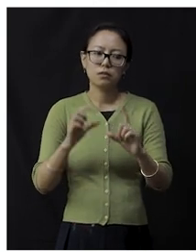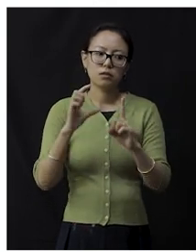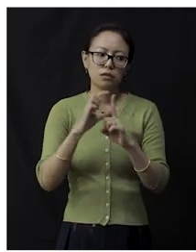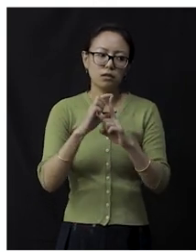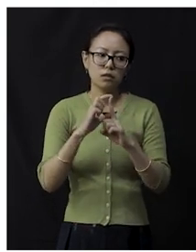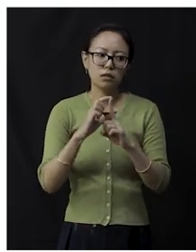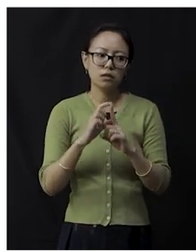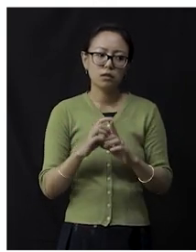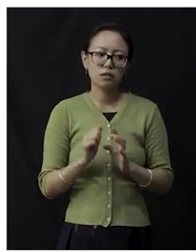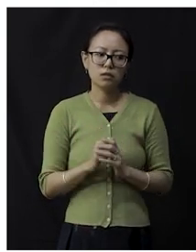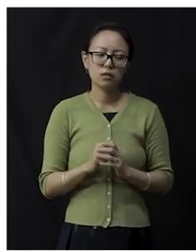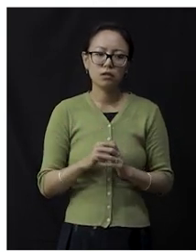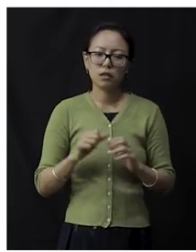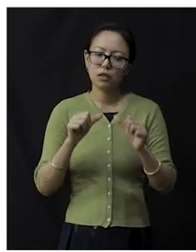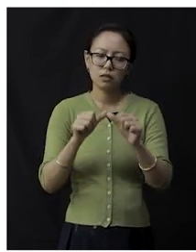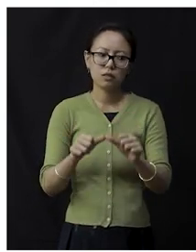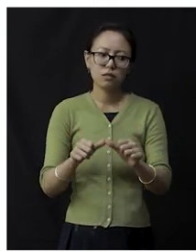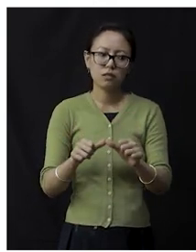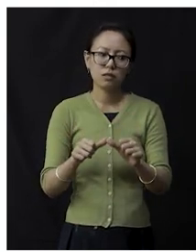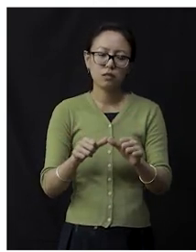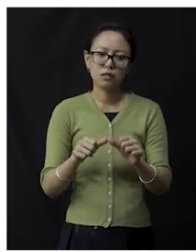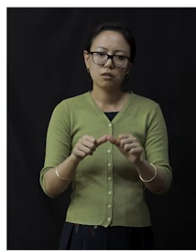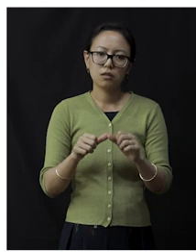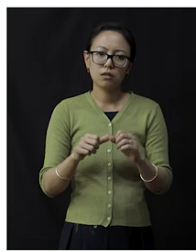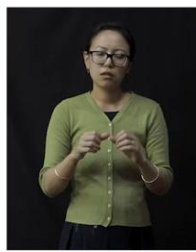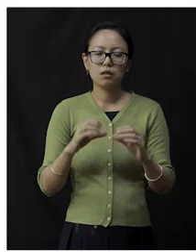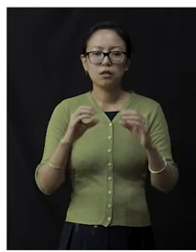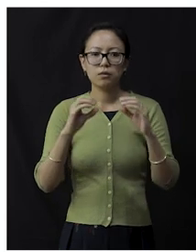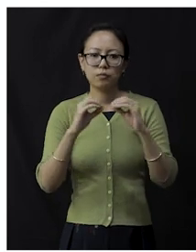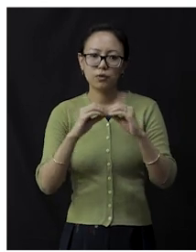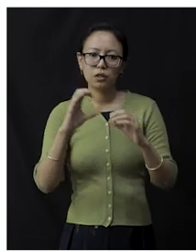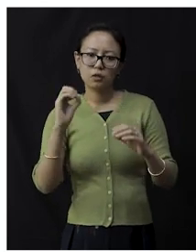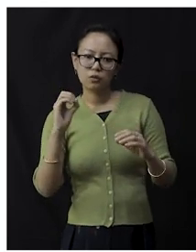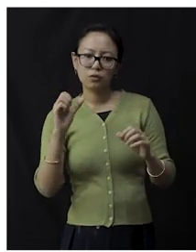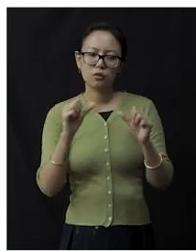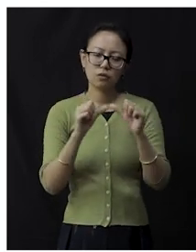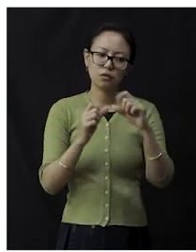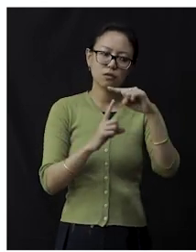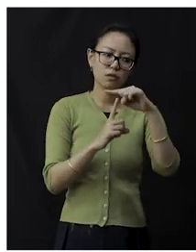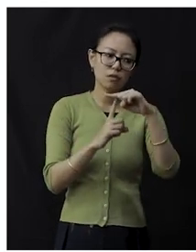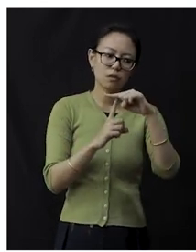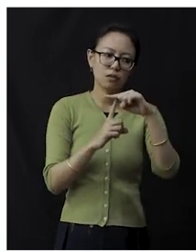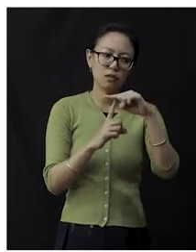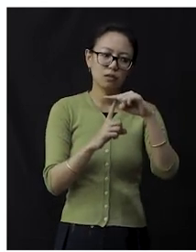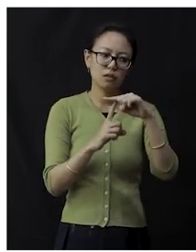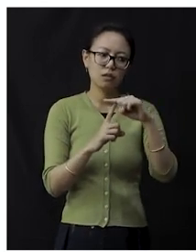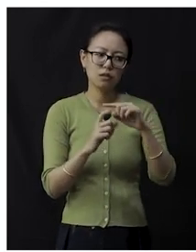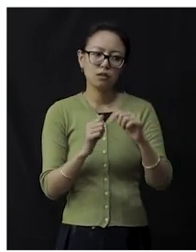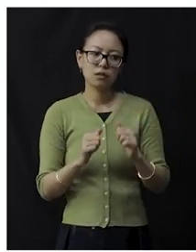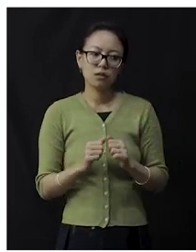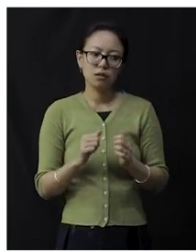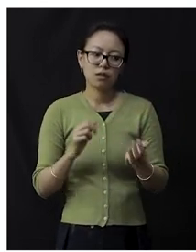again, the letter B, so boat. B, C, D, E, F, G, H, I. Okay, so I. And then